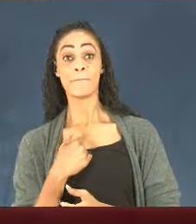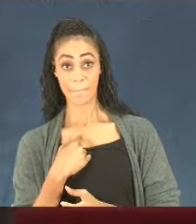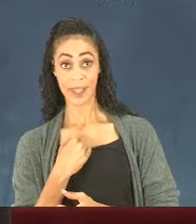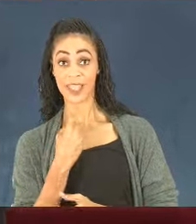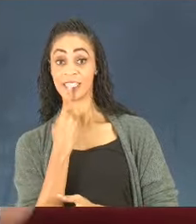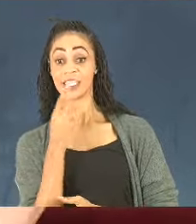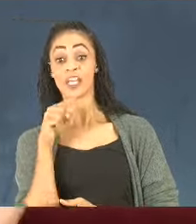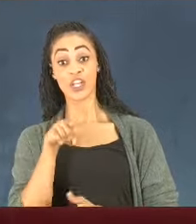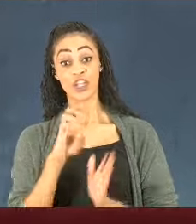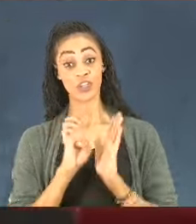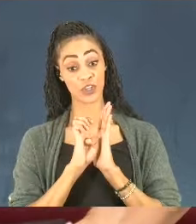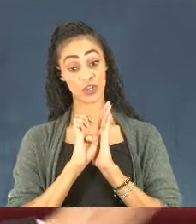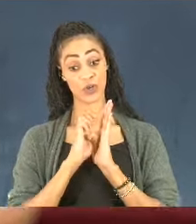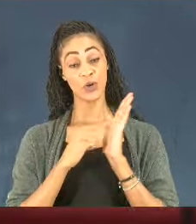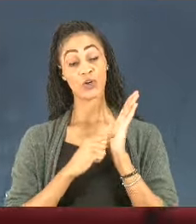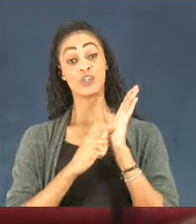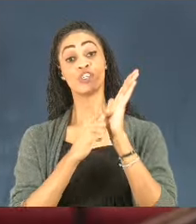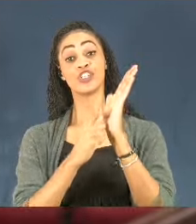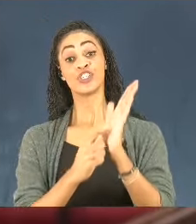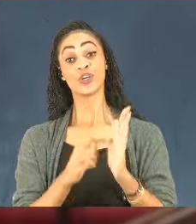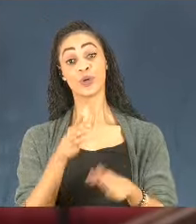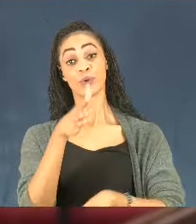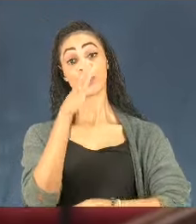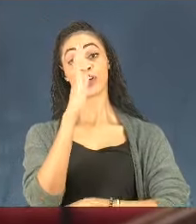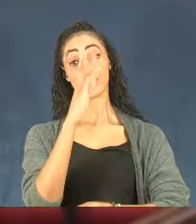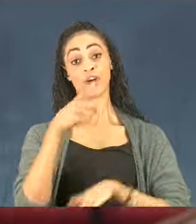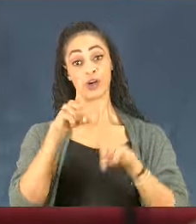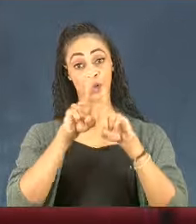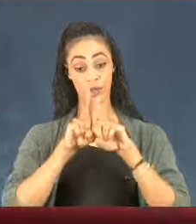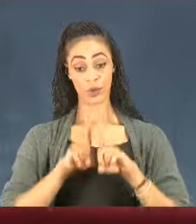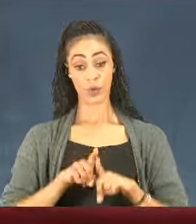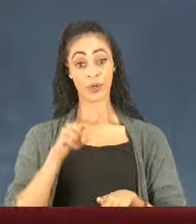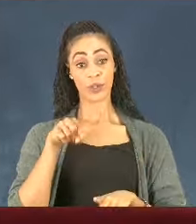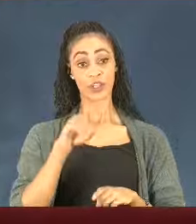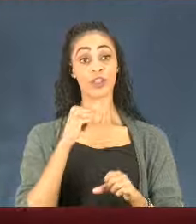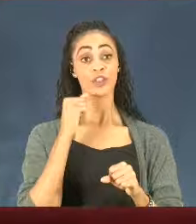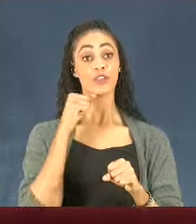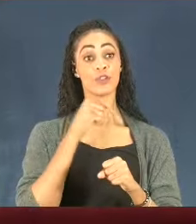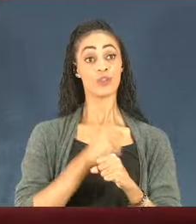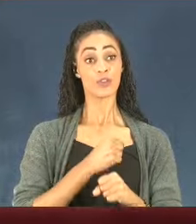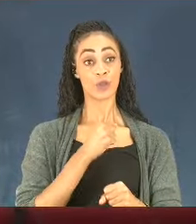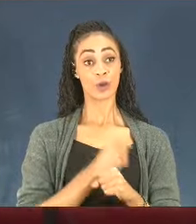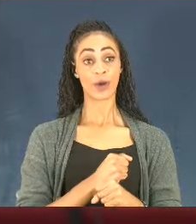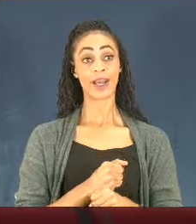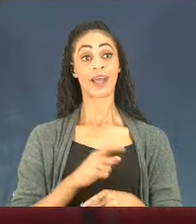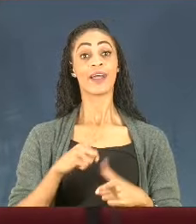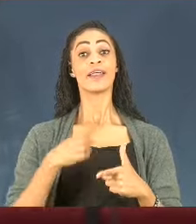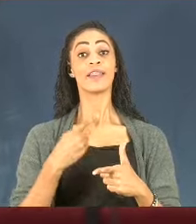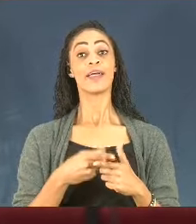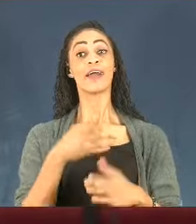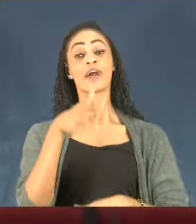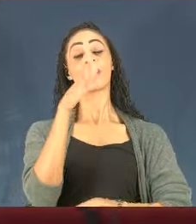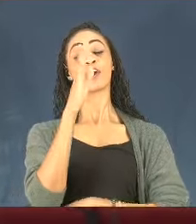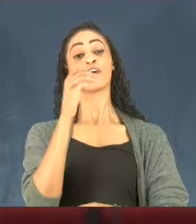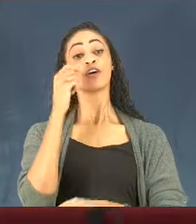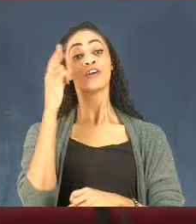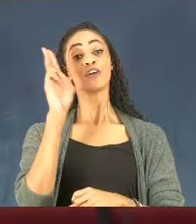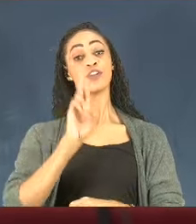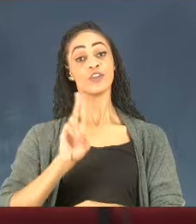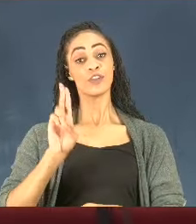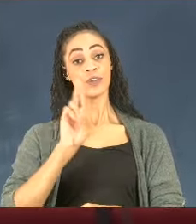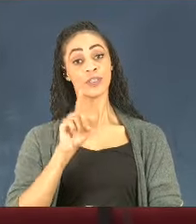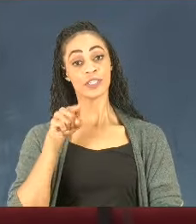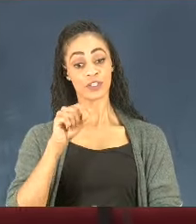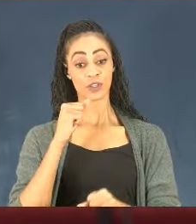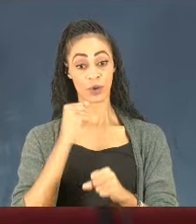you reflect something about God with your work, but God uses your work to bring restoration to this